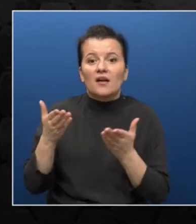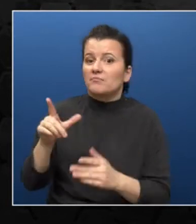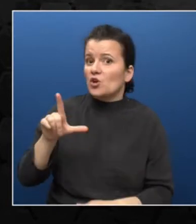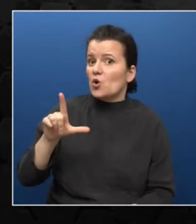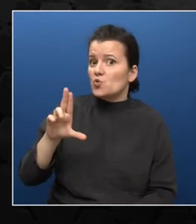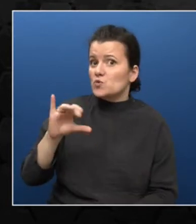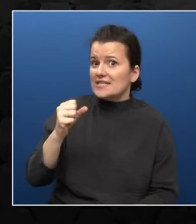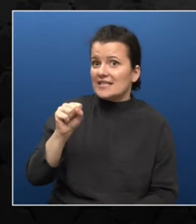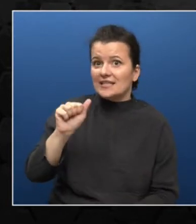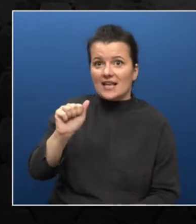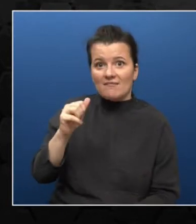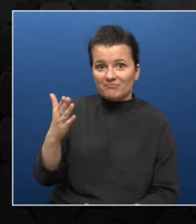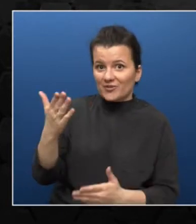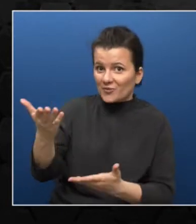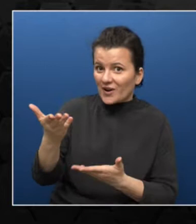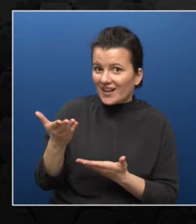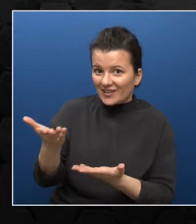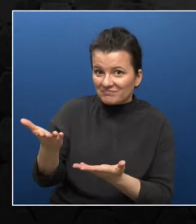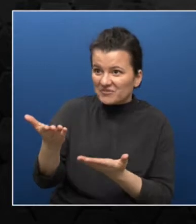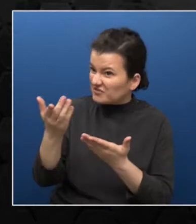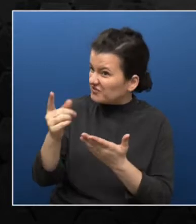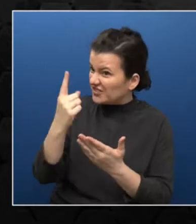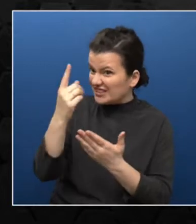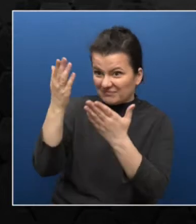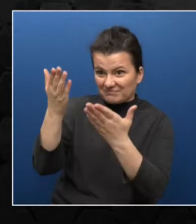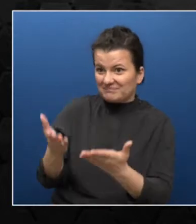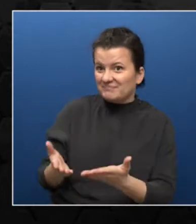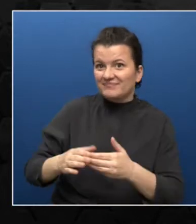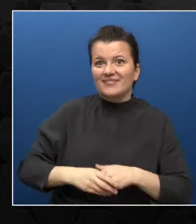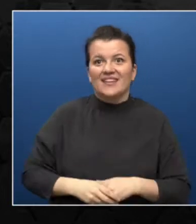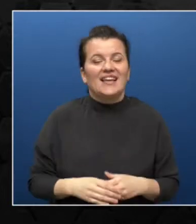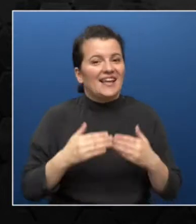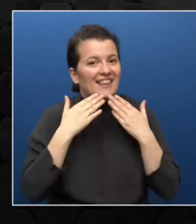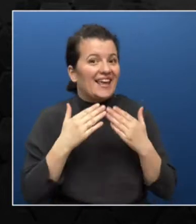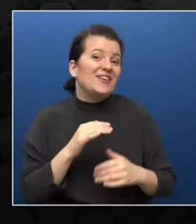Hi, yes, thank you so much. Yes,